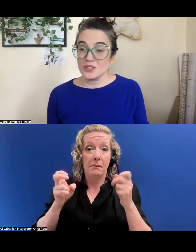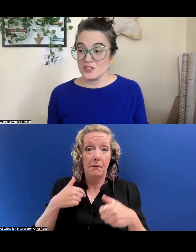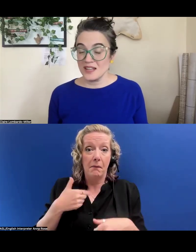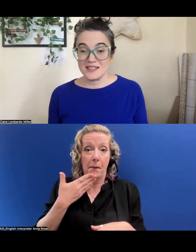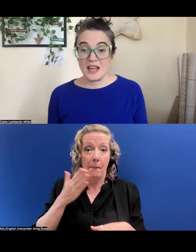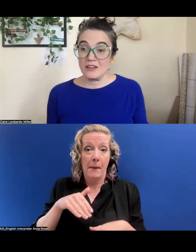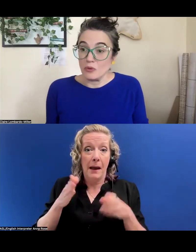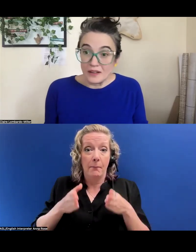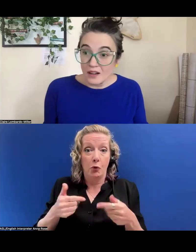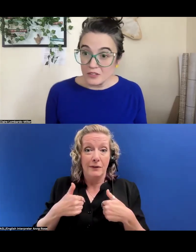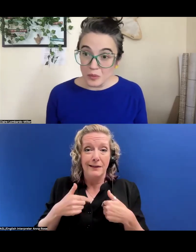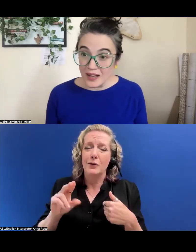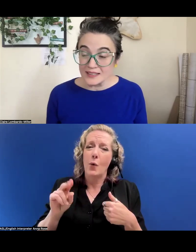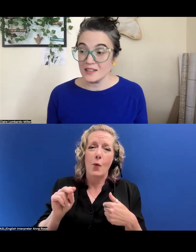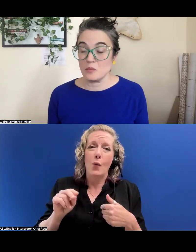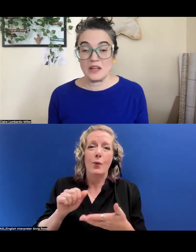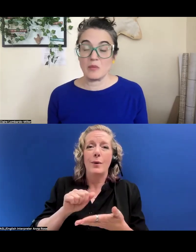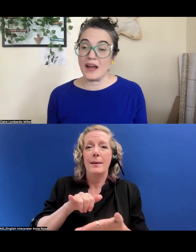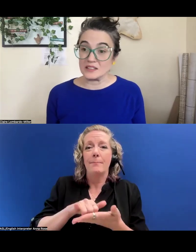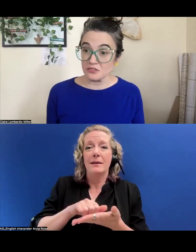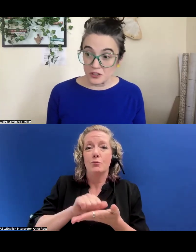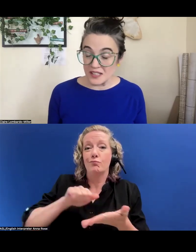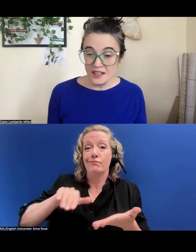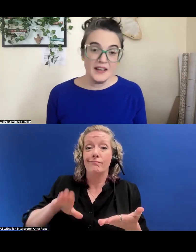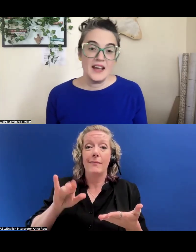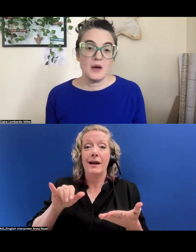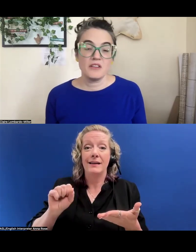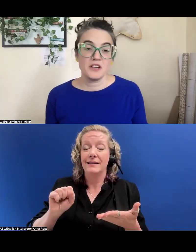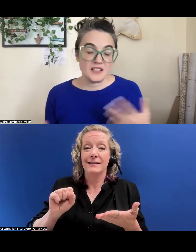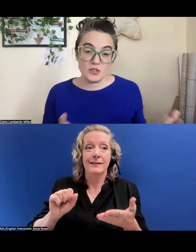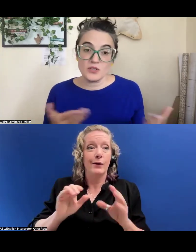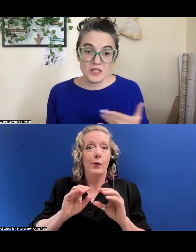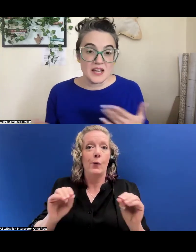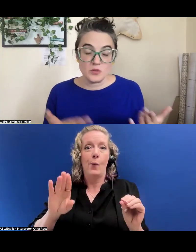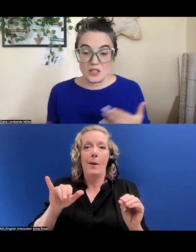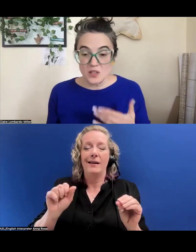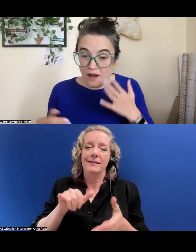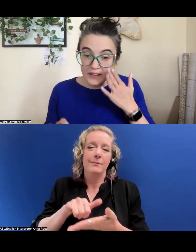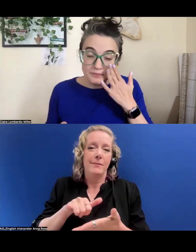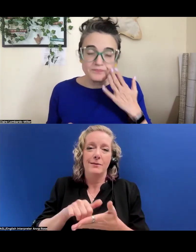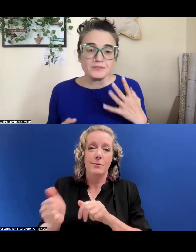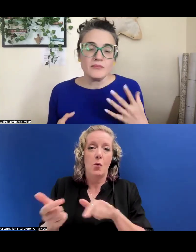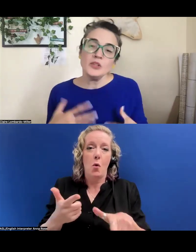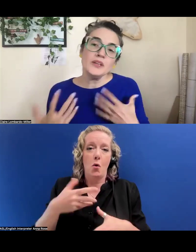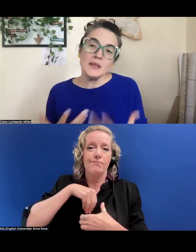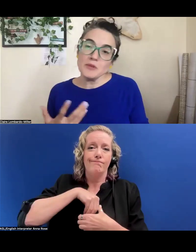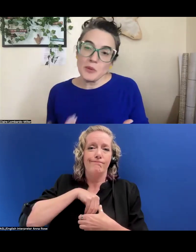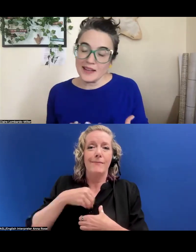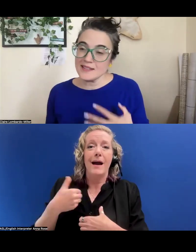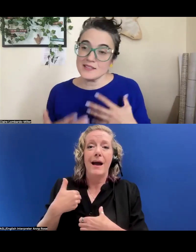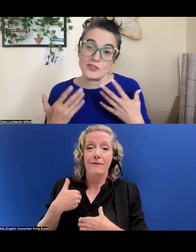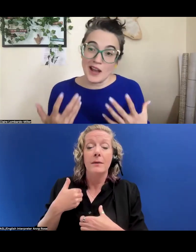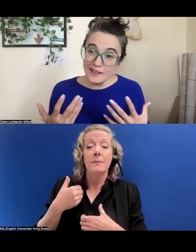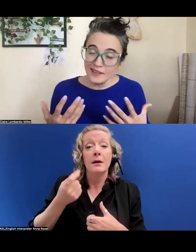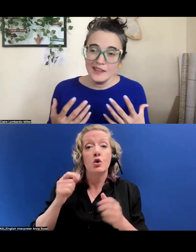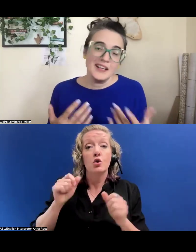no such thing as getting rid of your bias and being bias free. However, as you'll see as we talk, you can keep your